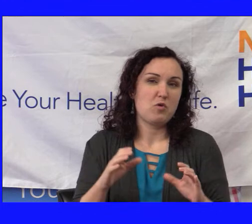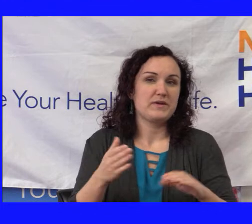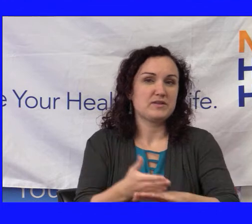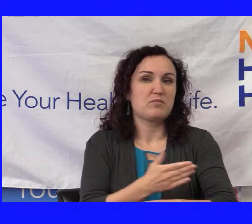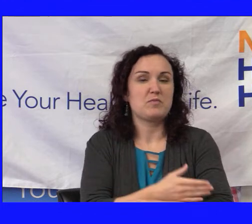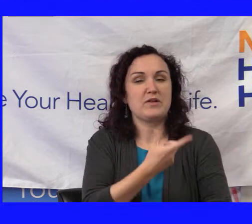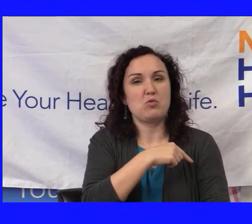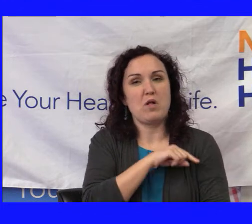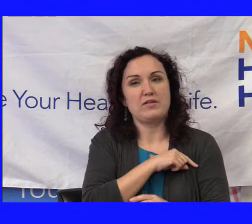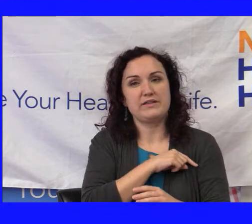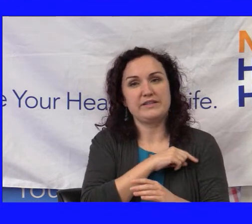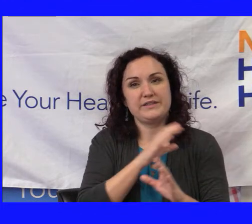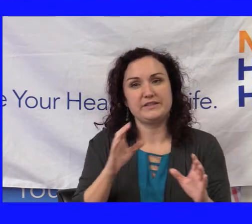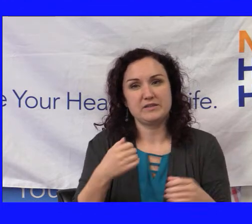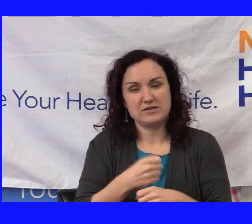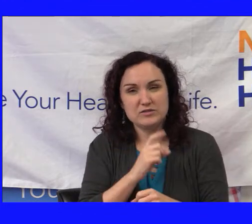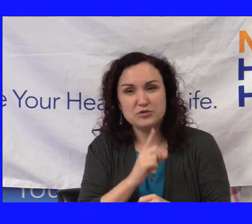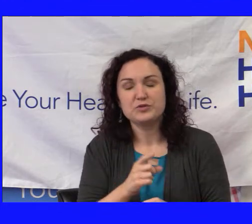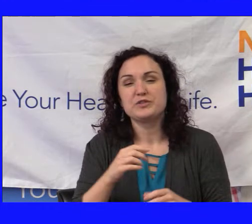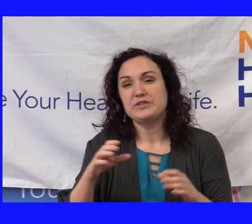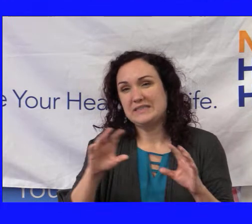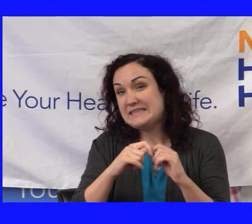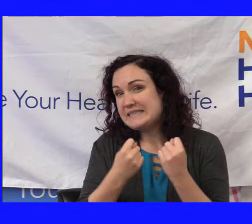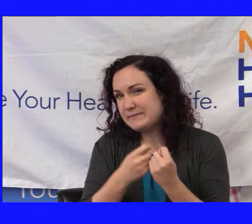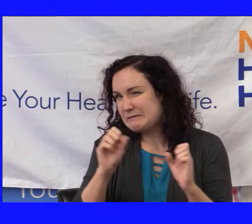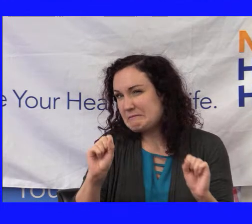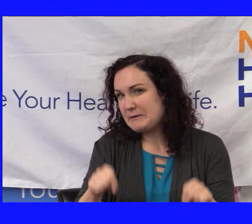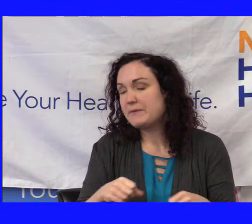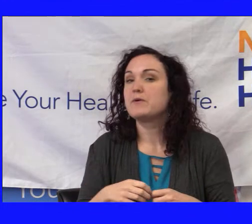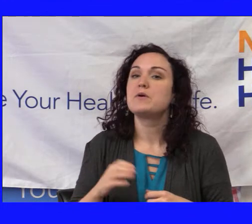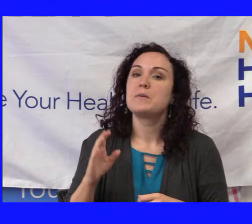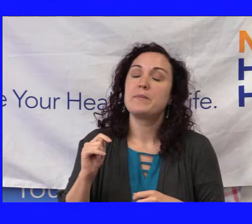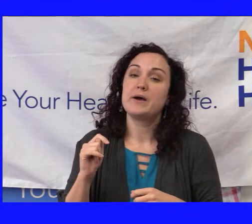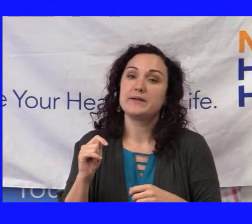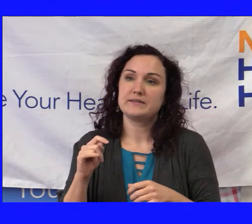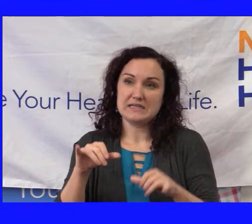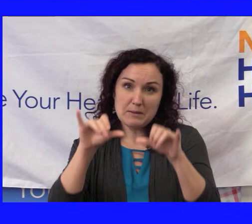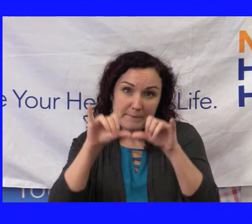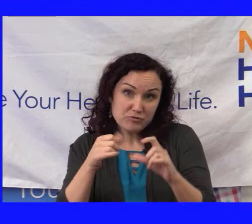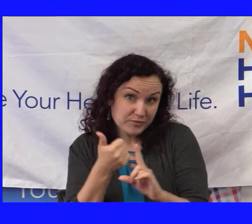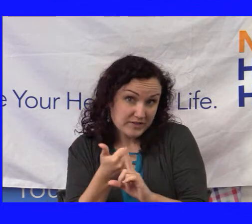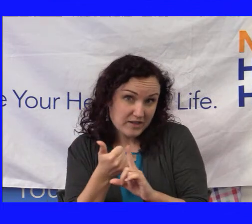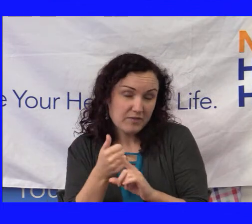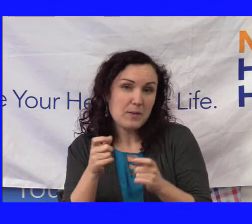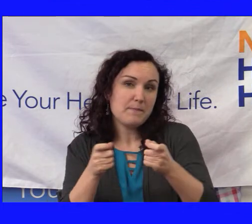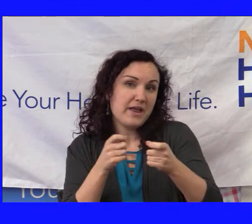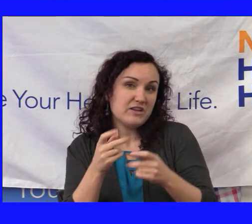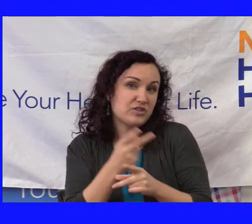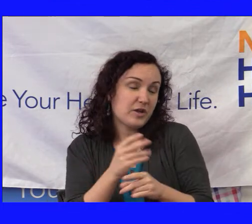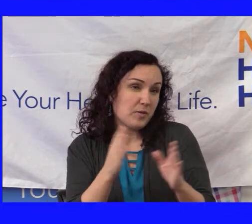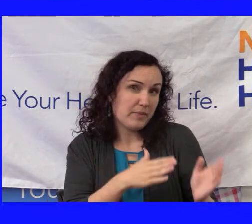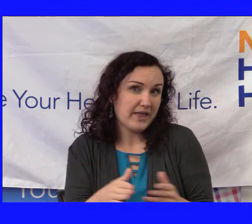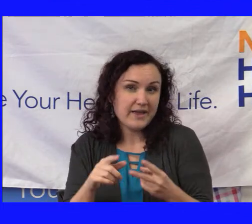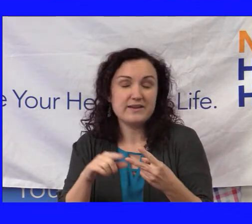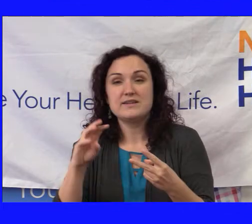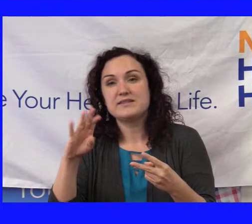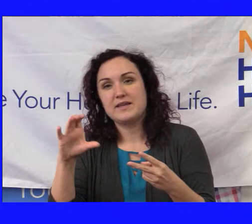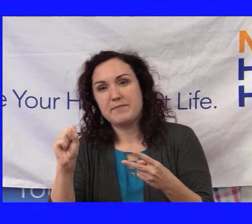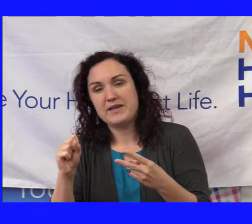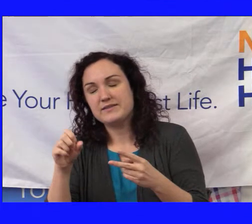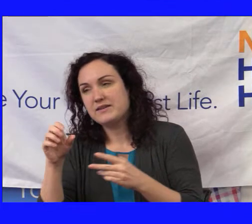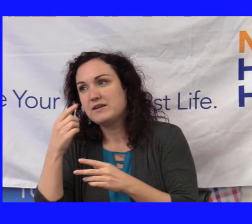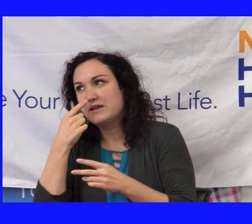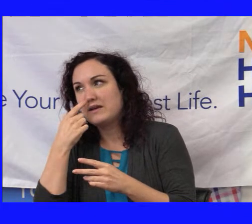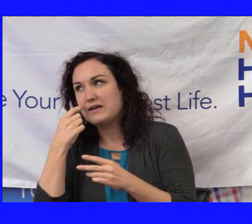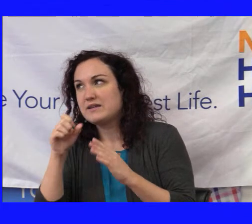and quality assurance teams. But it is as a measure itself, managed care plans, CMS, the state across